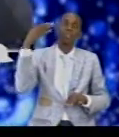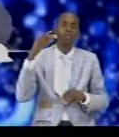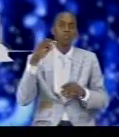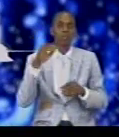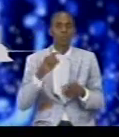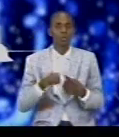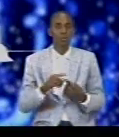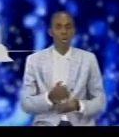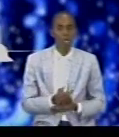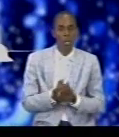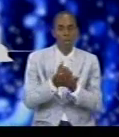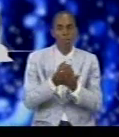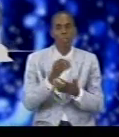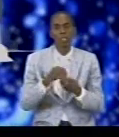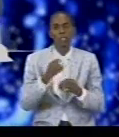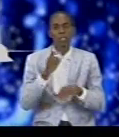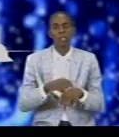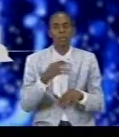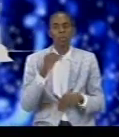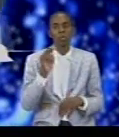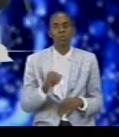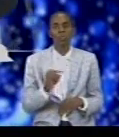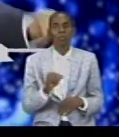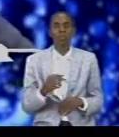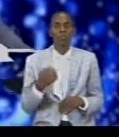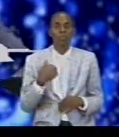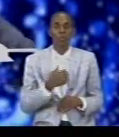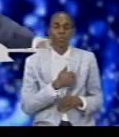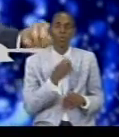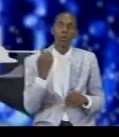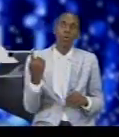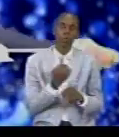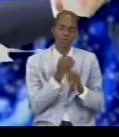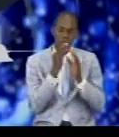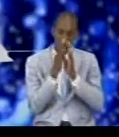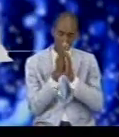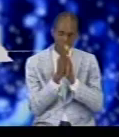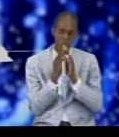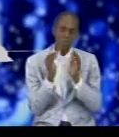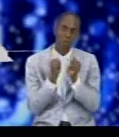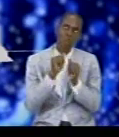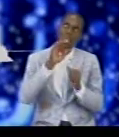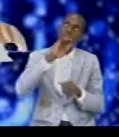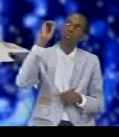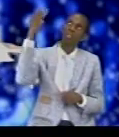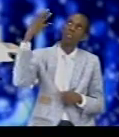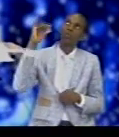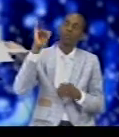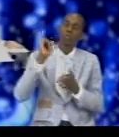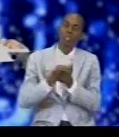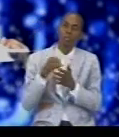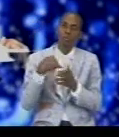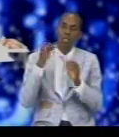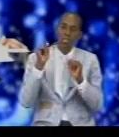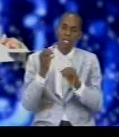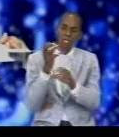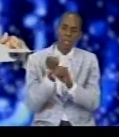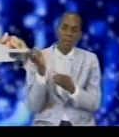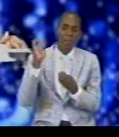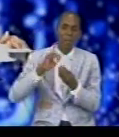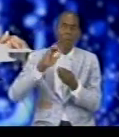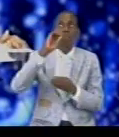You continually go to approach the throne of grace so that you can receive grace to help in the time